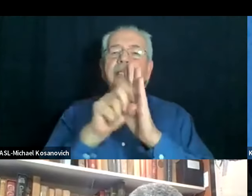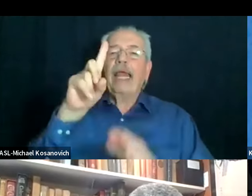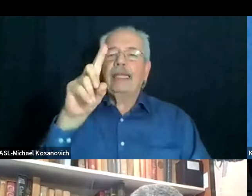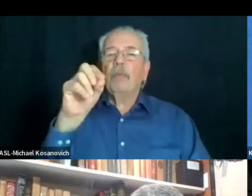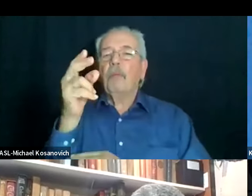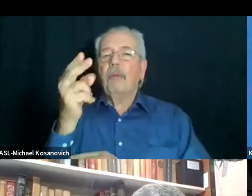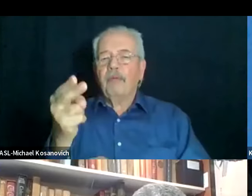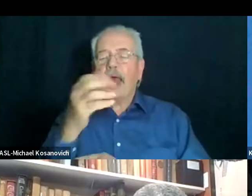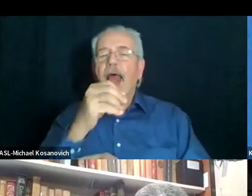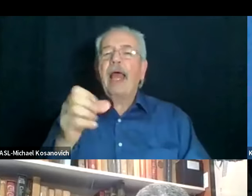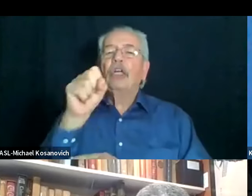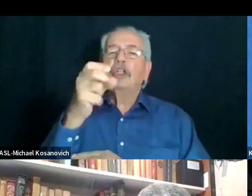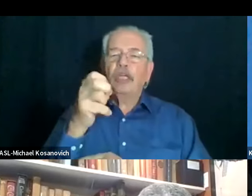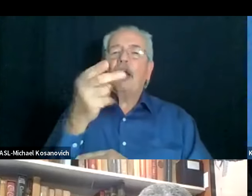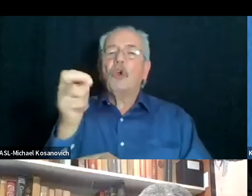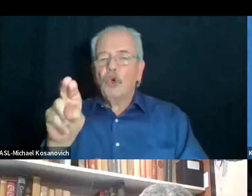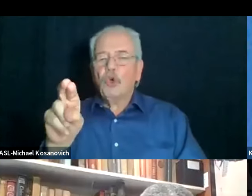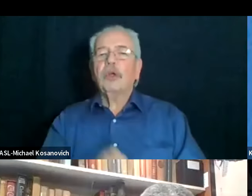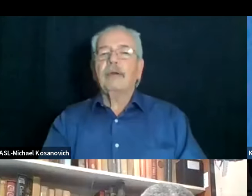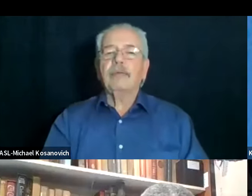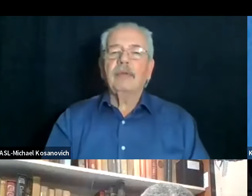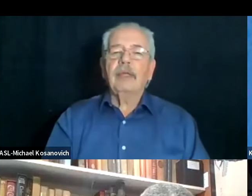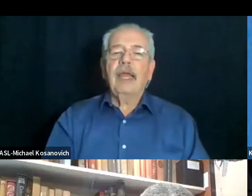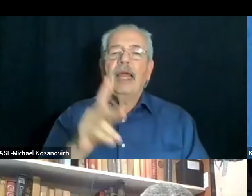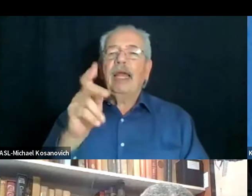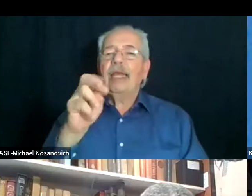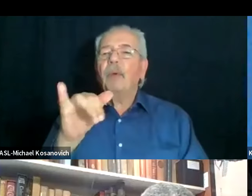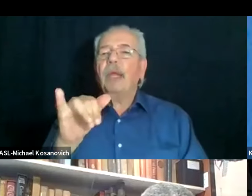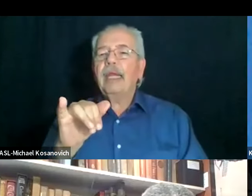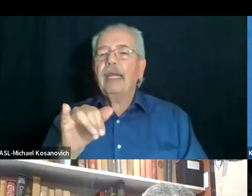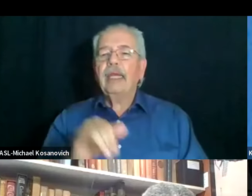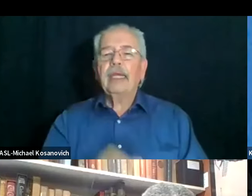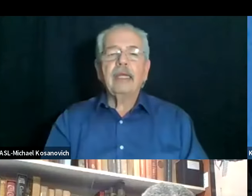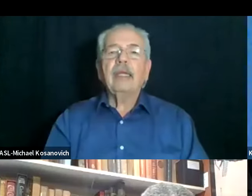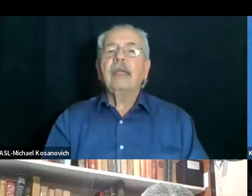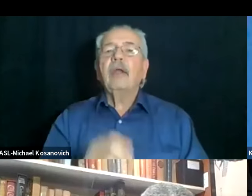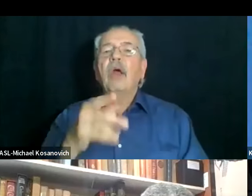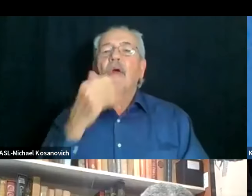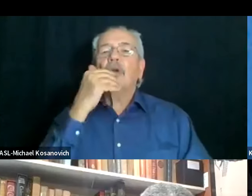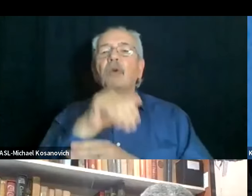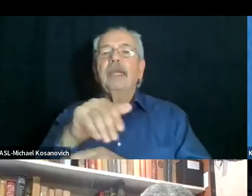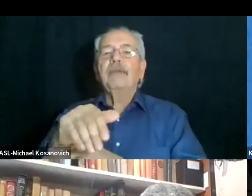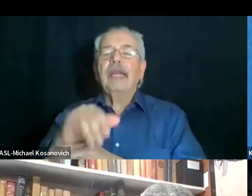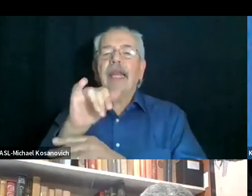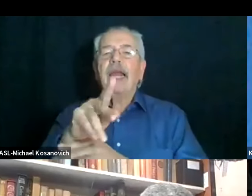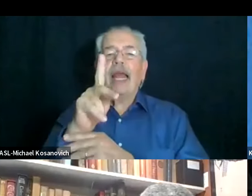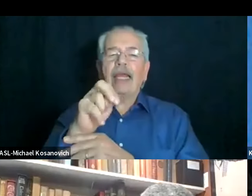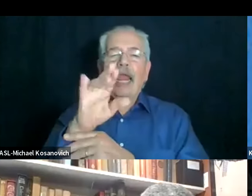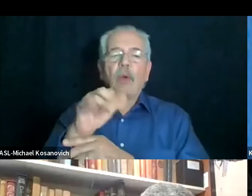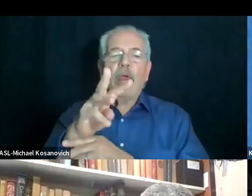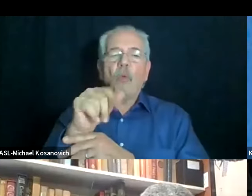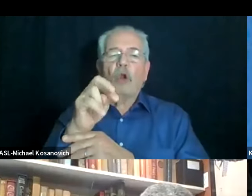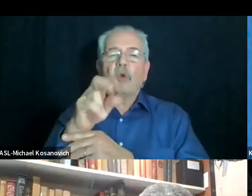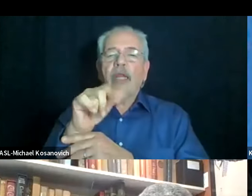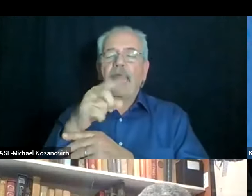of Health, and she/her pronouns. All right, and then Carrie Waterland. Hey, good evening, everybody. Carrie Waterland. I am